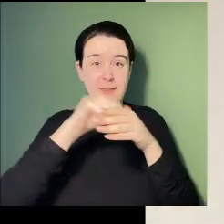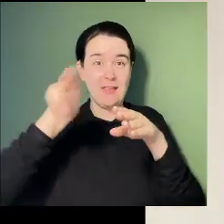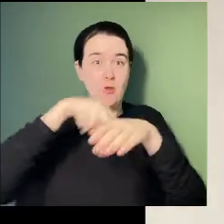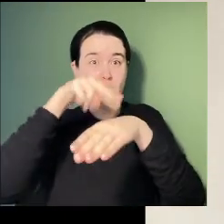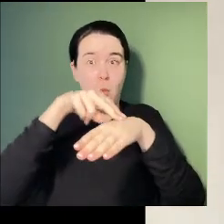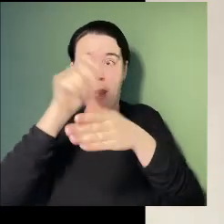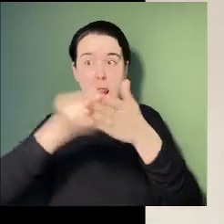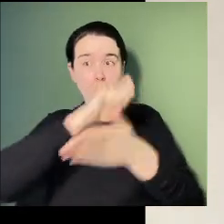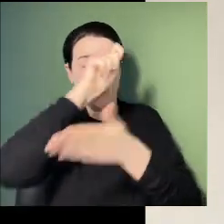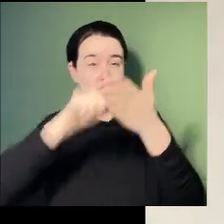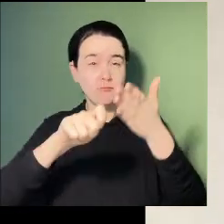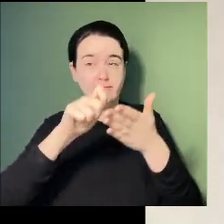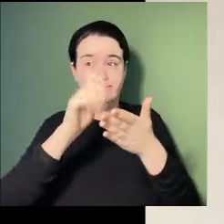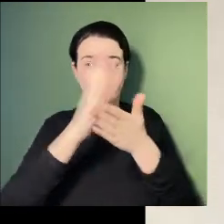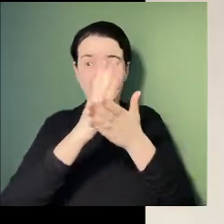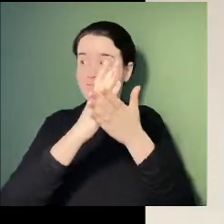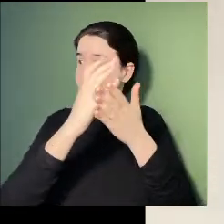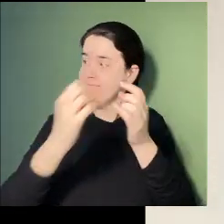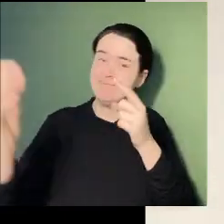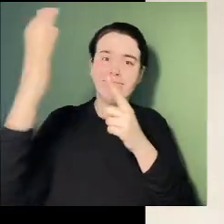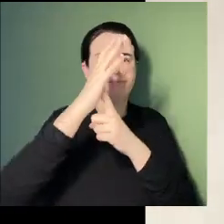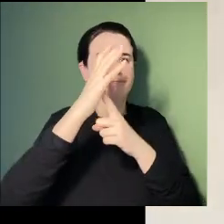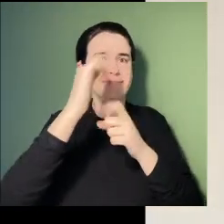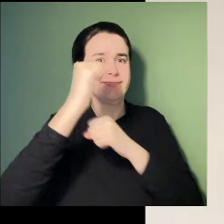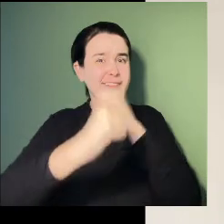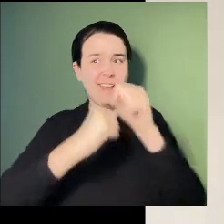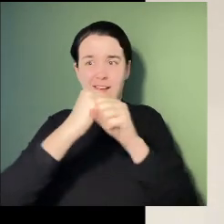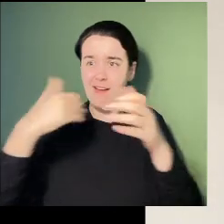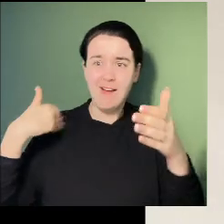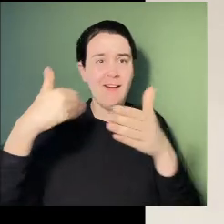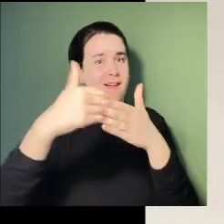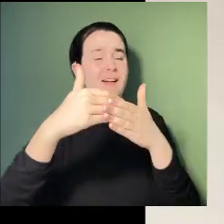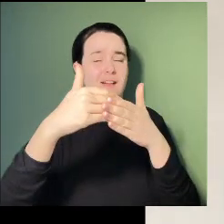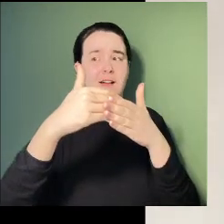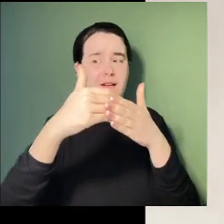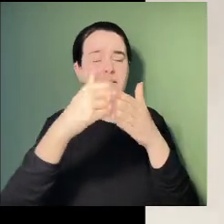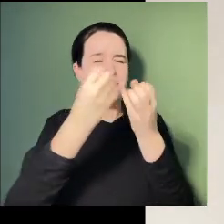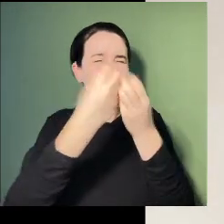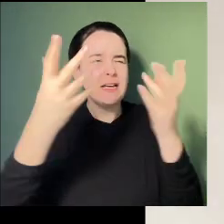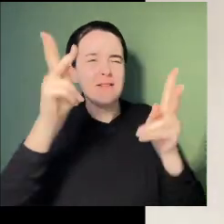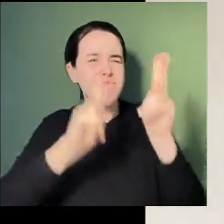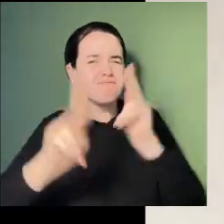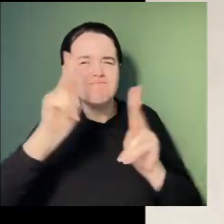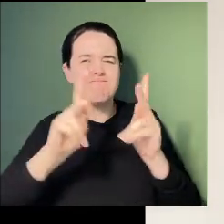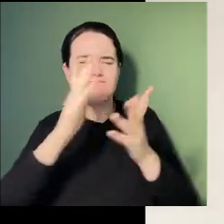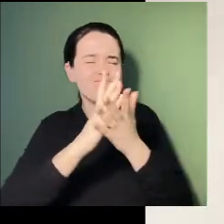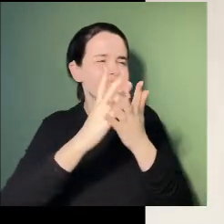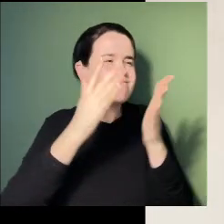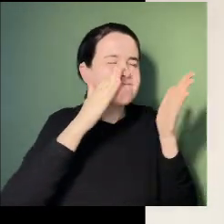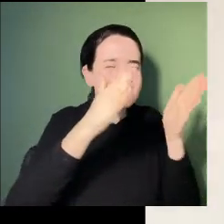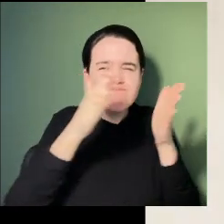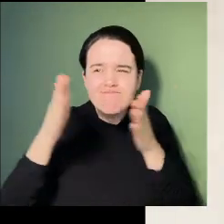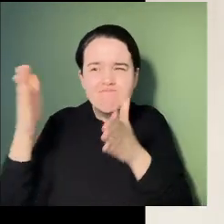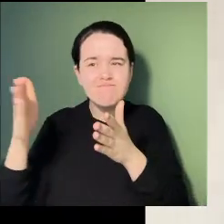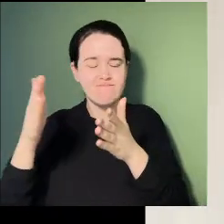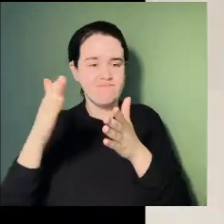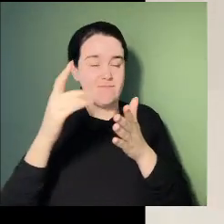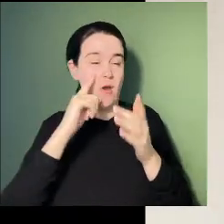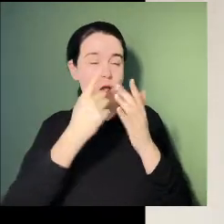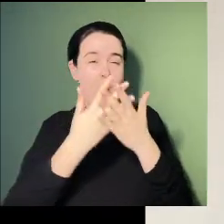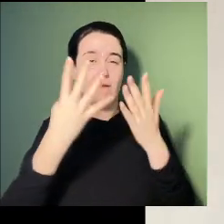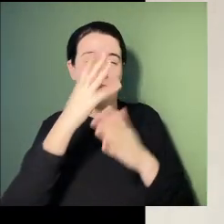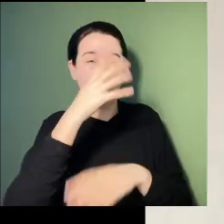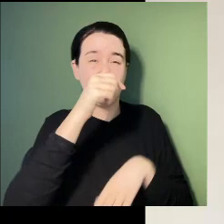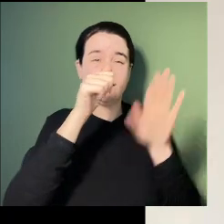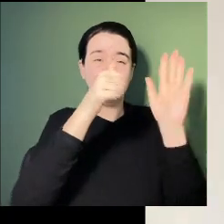really is an important milestone year for many. Many are, earmarked to be watershed events across our 64 countries